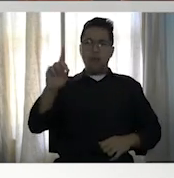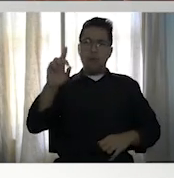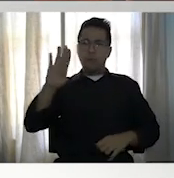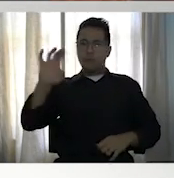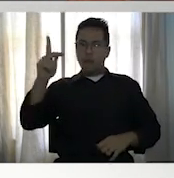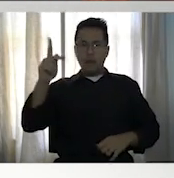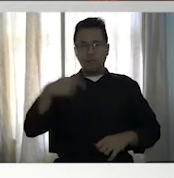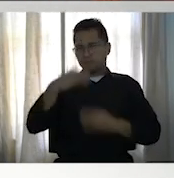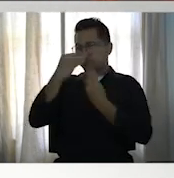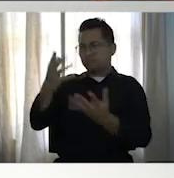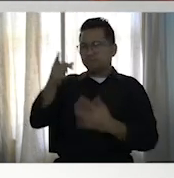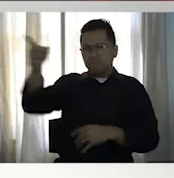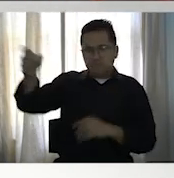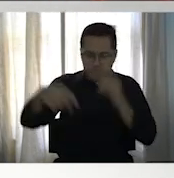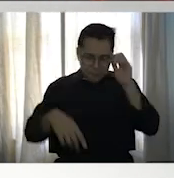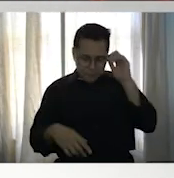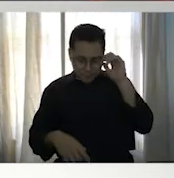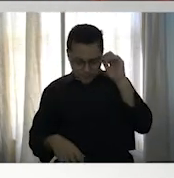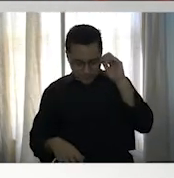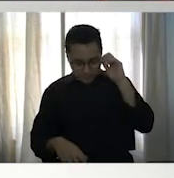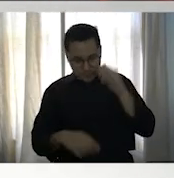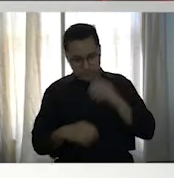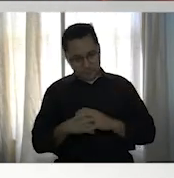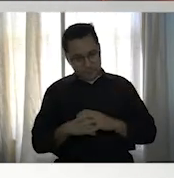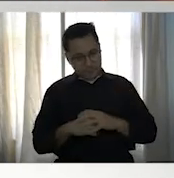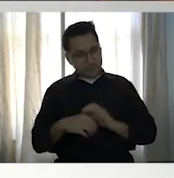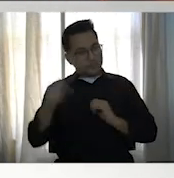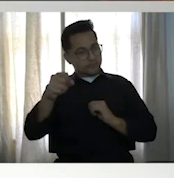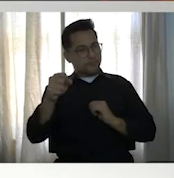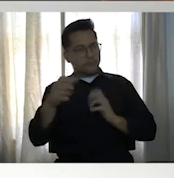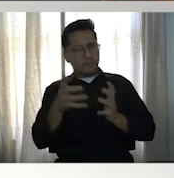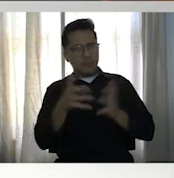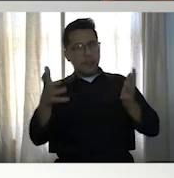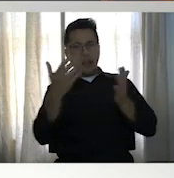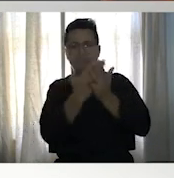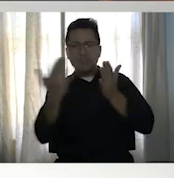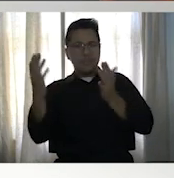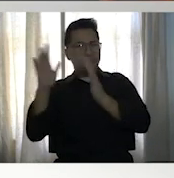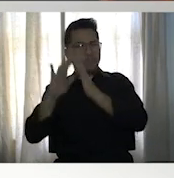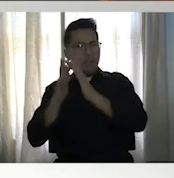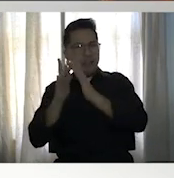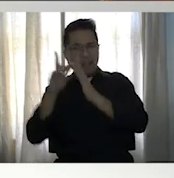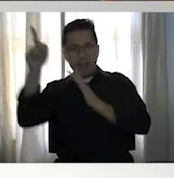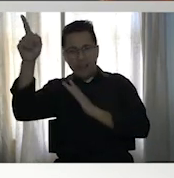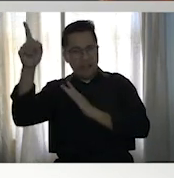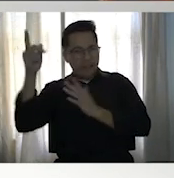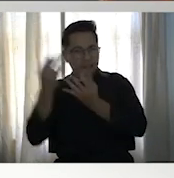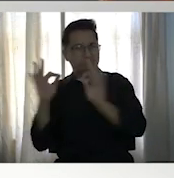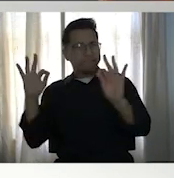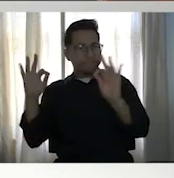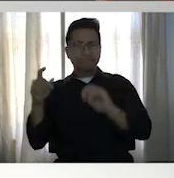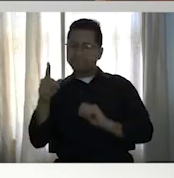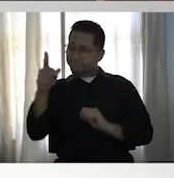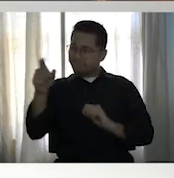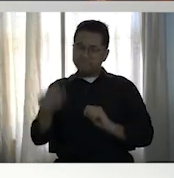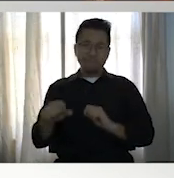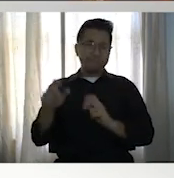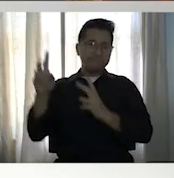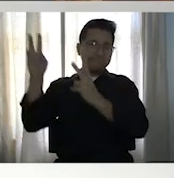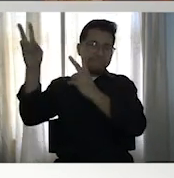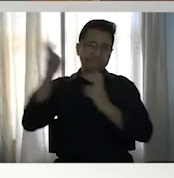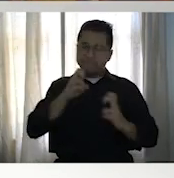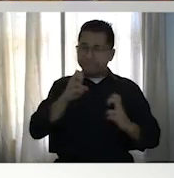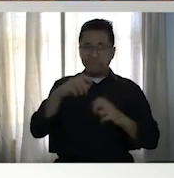know. I like the idea of being creative. I mean, there's lots of things on the internet, and you can take what